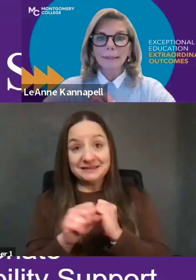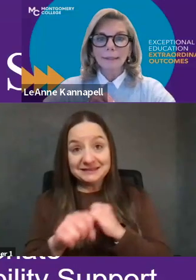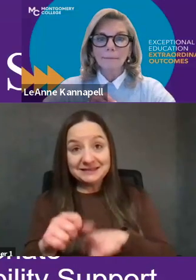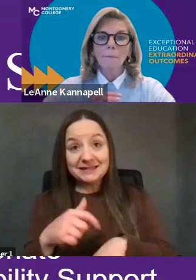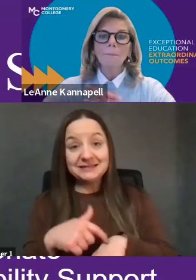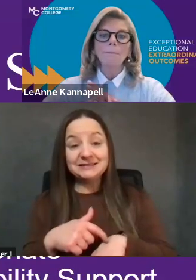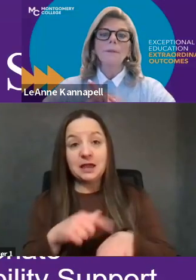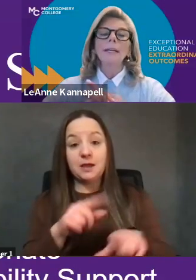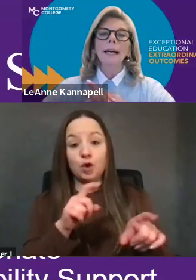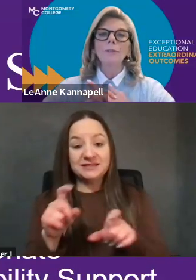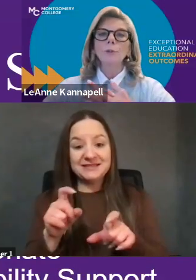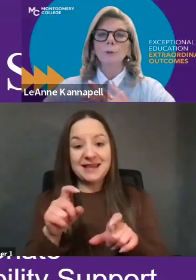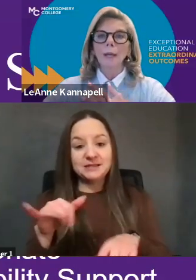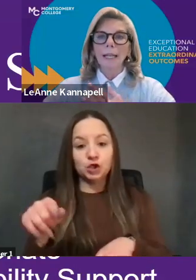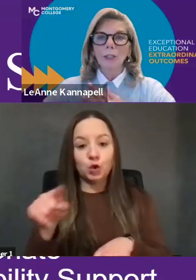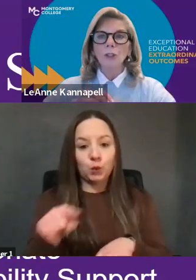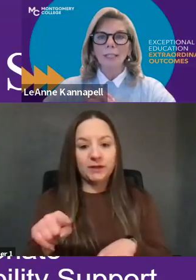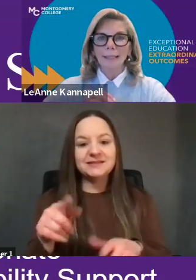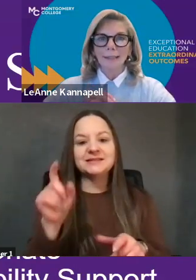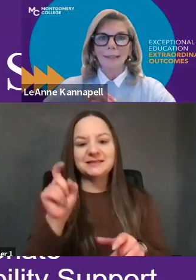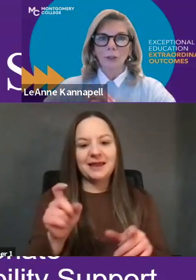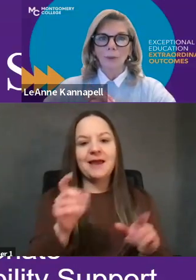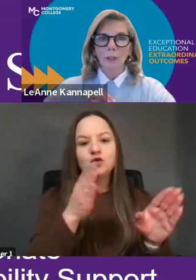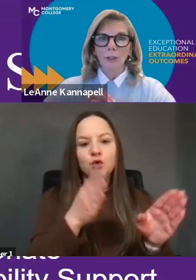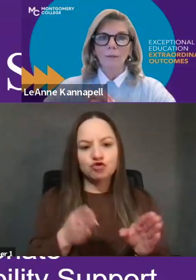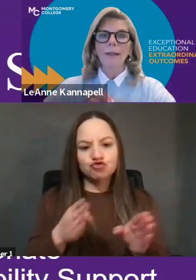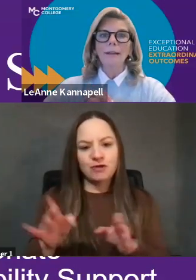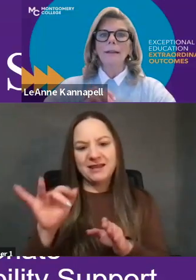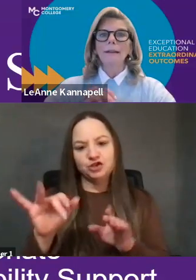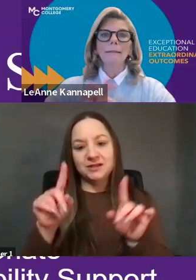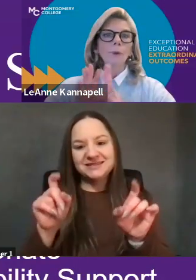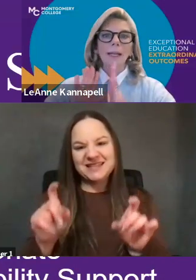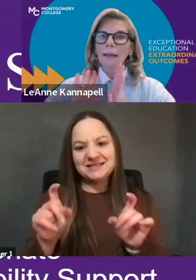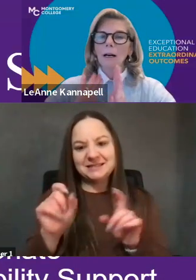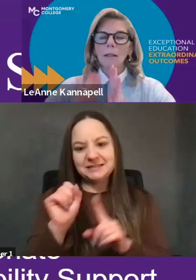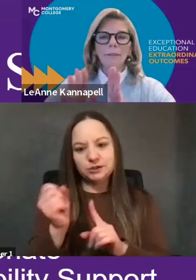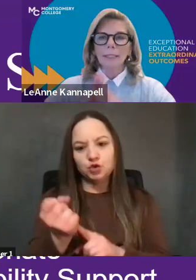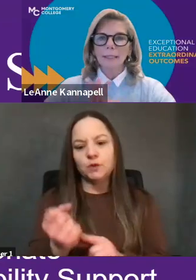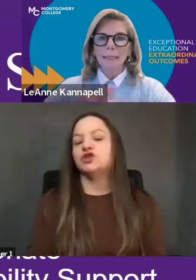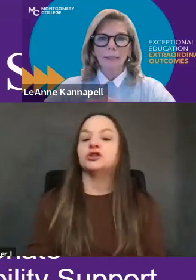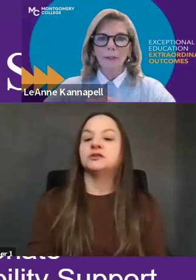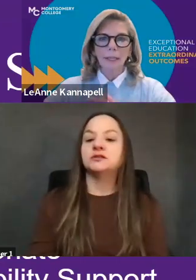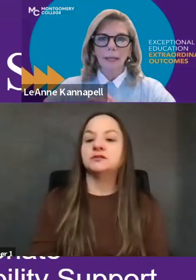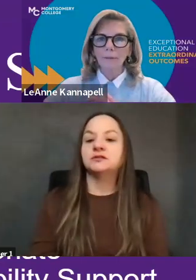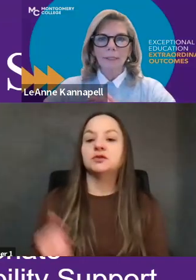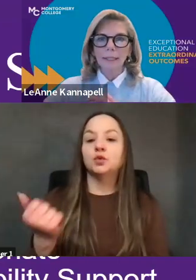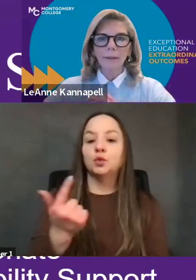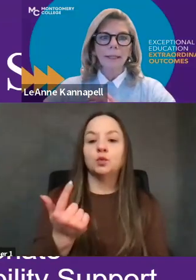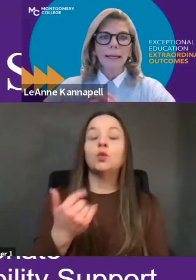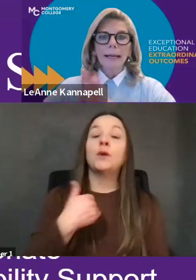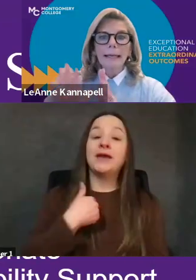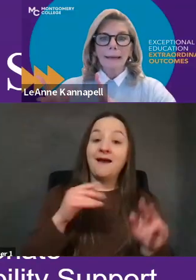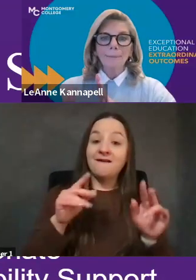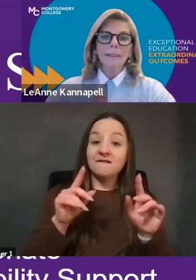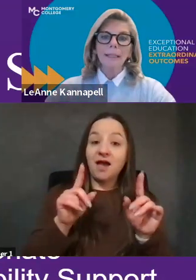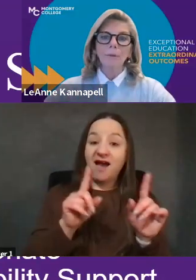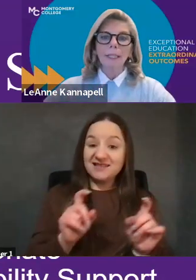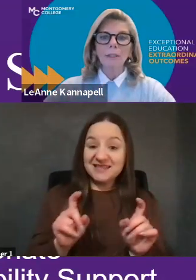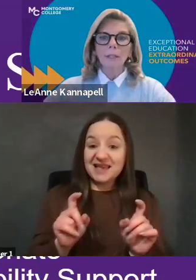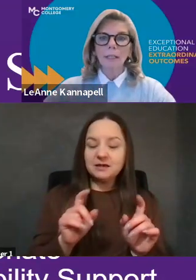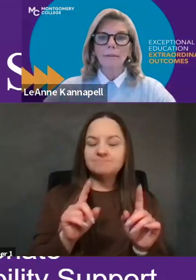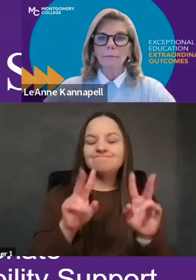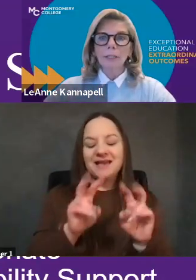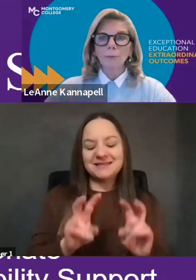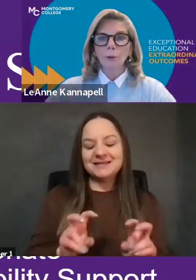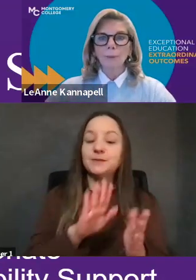testing quizzes, they have to arrange their testing situation. And we all have assessment centers in every single campus, and